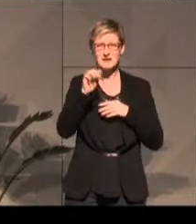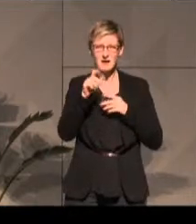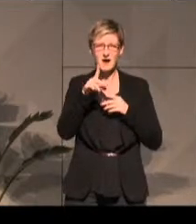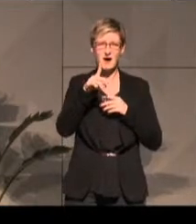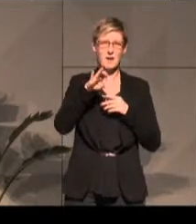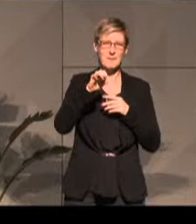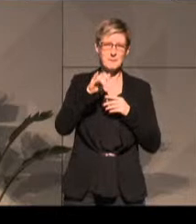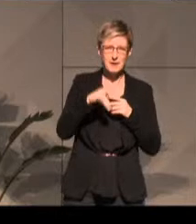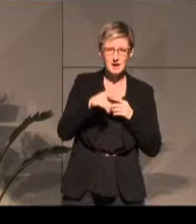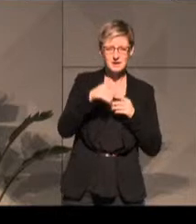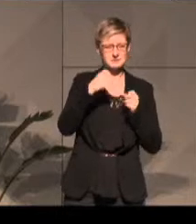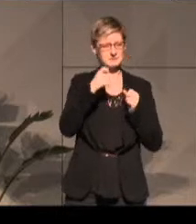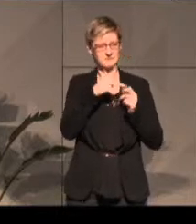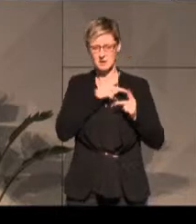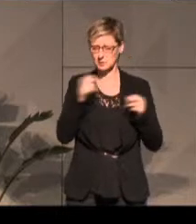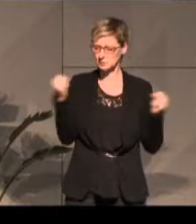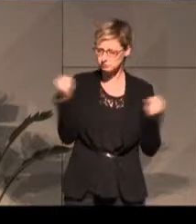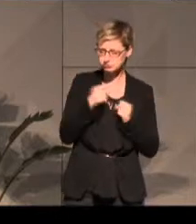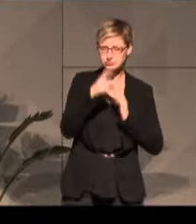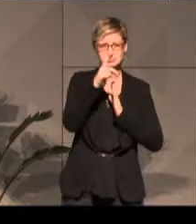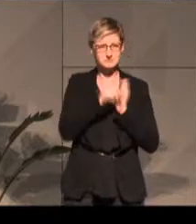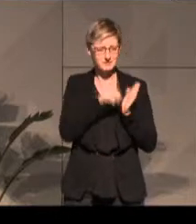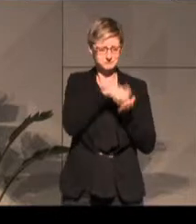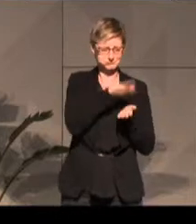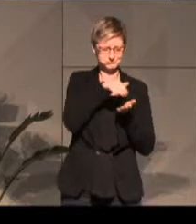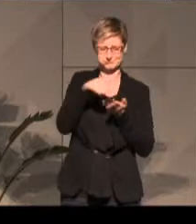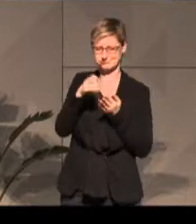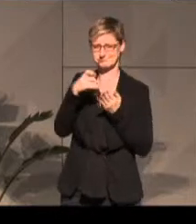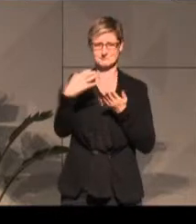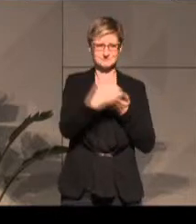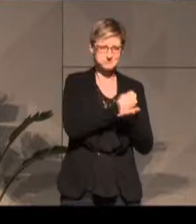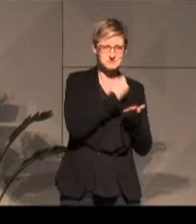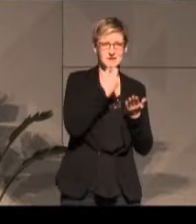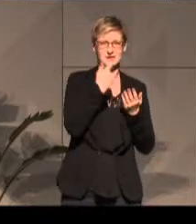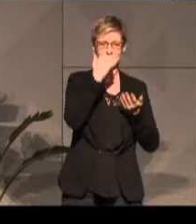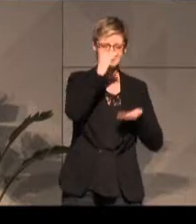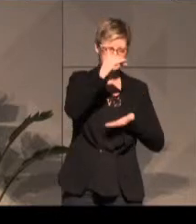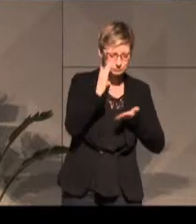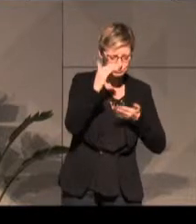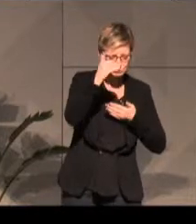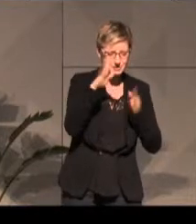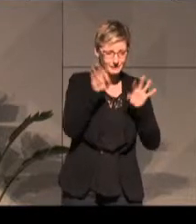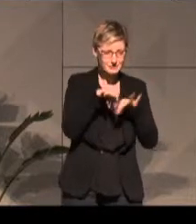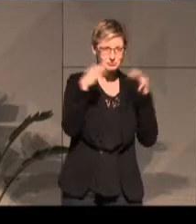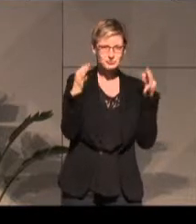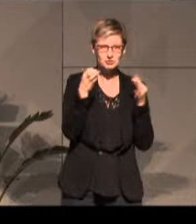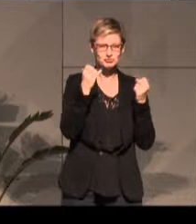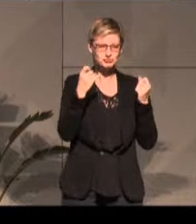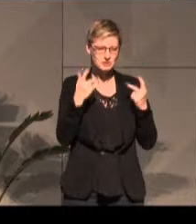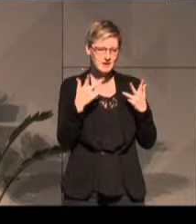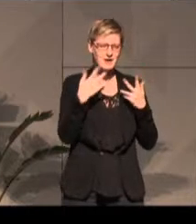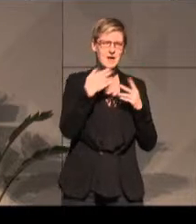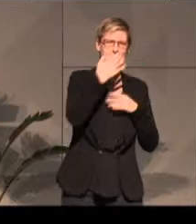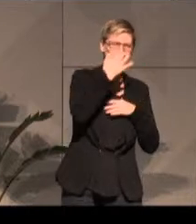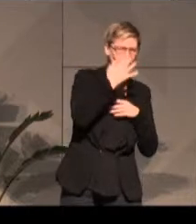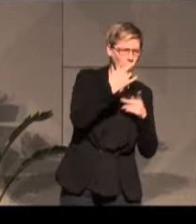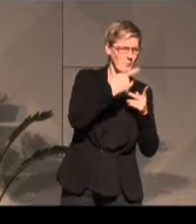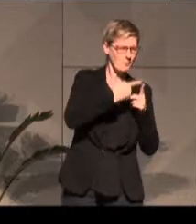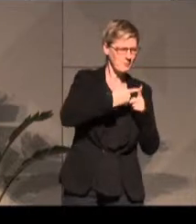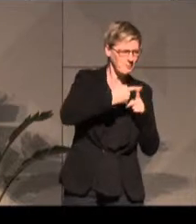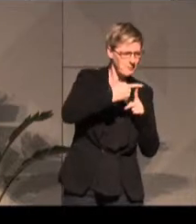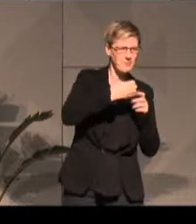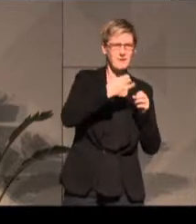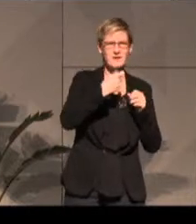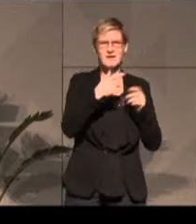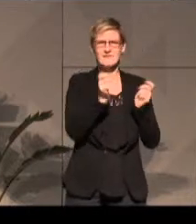150 terabytes of data, which describes all the mechanics and all this systems of